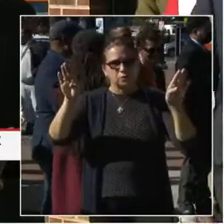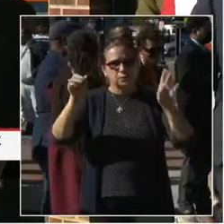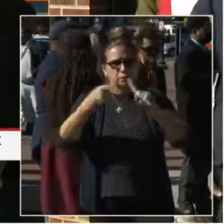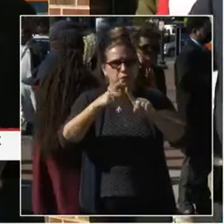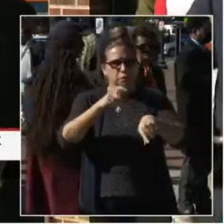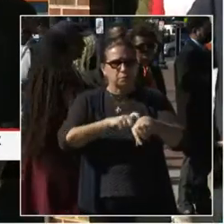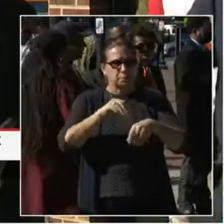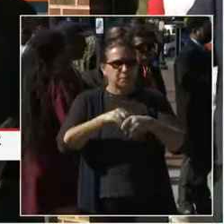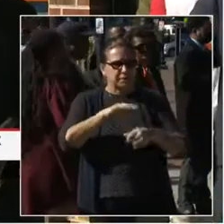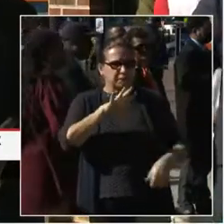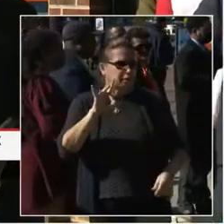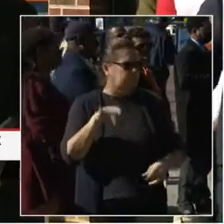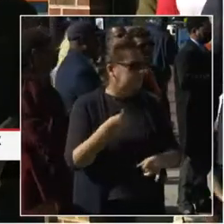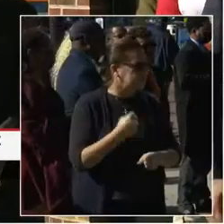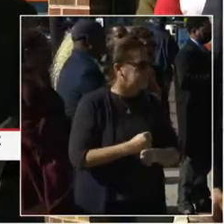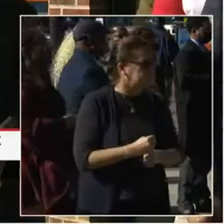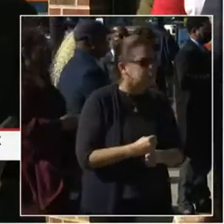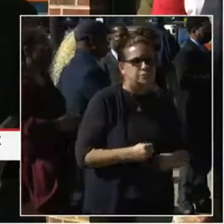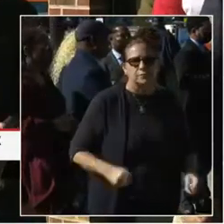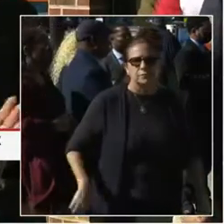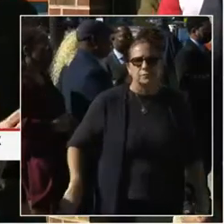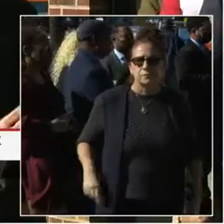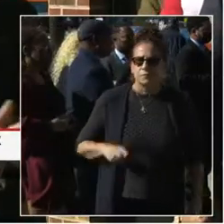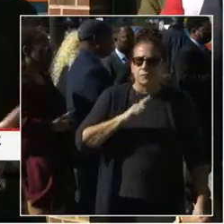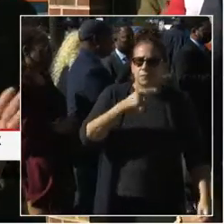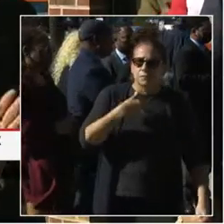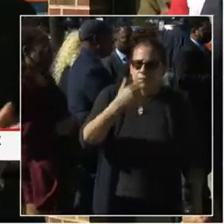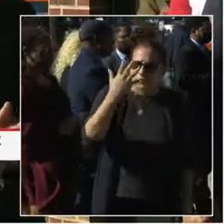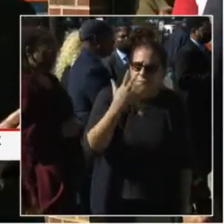we were in office, that the